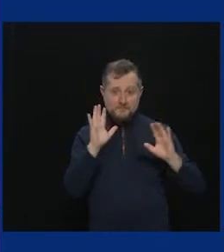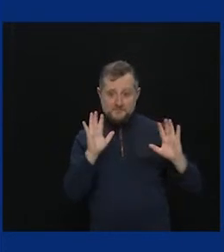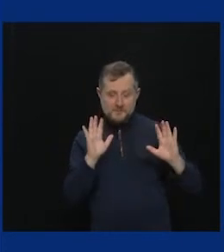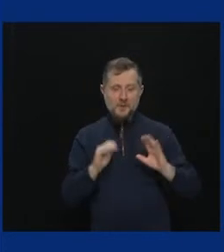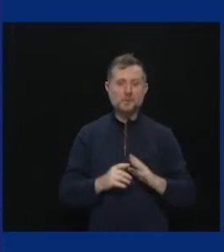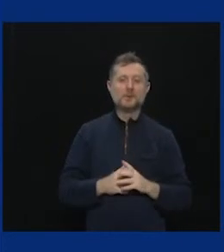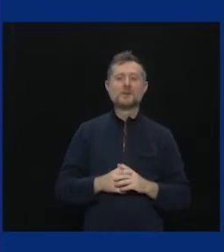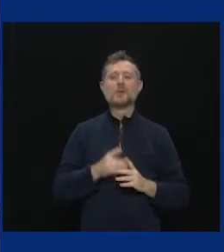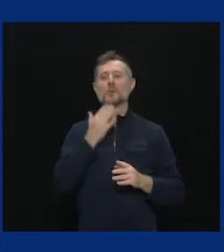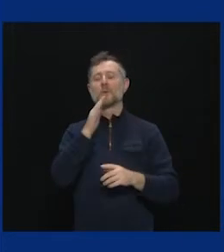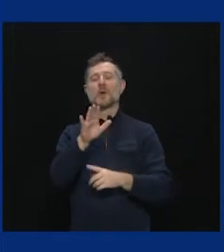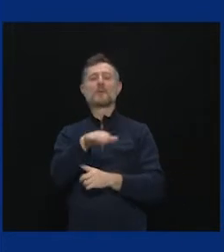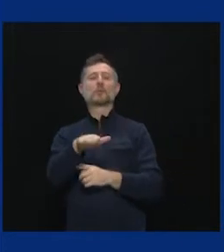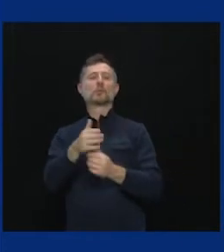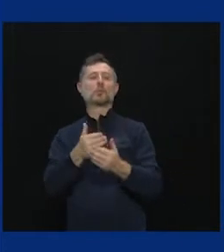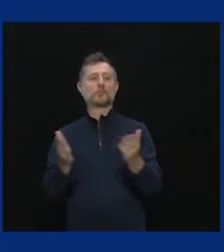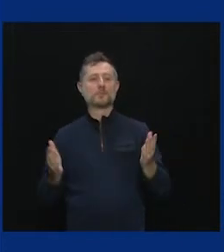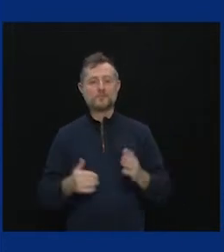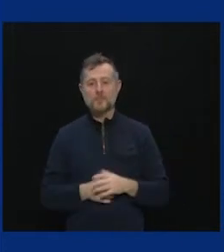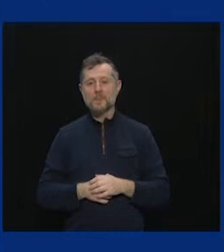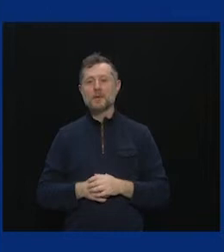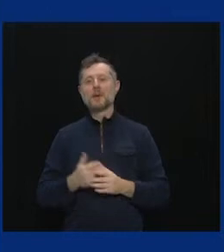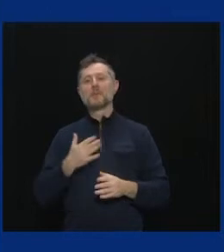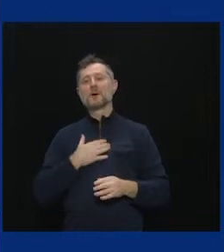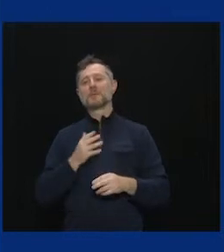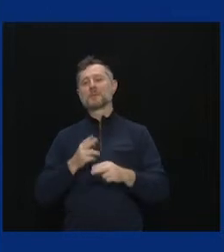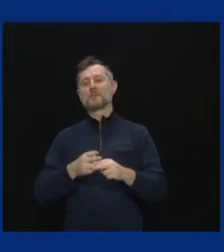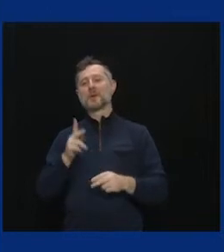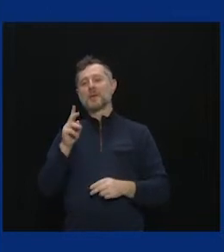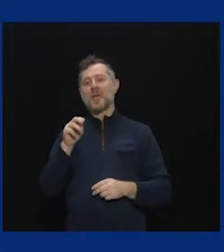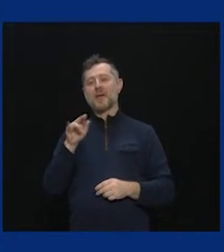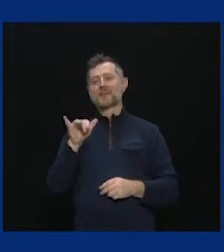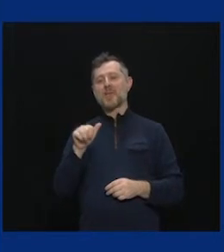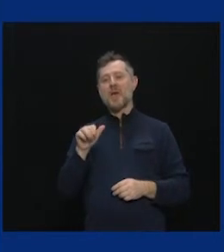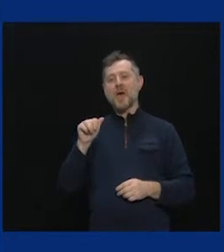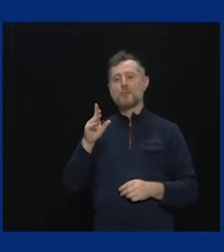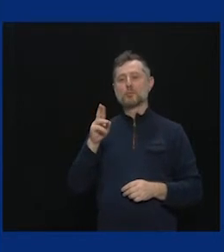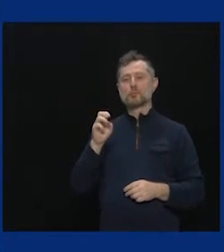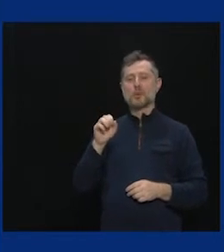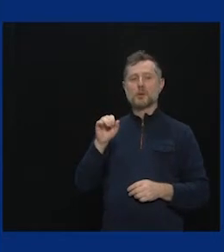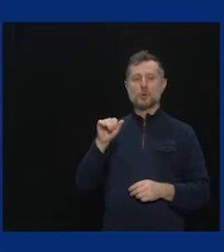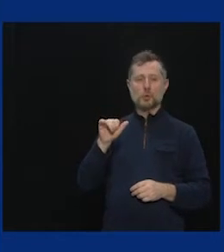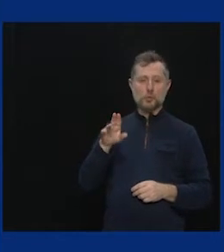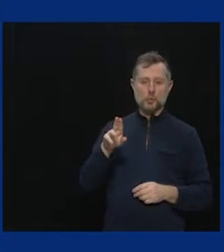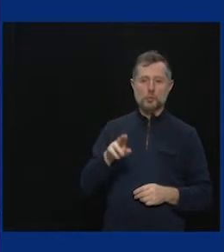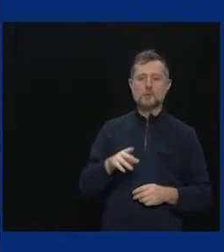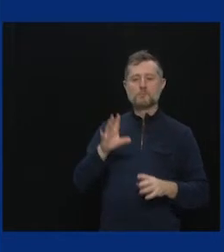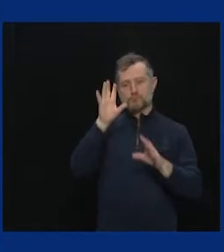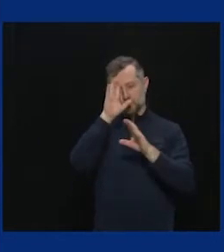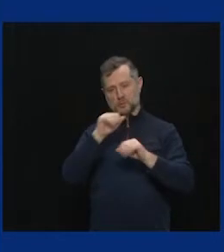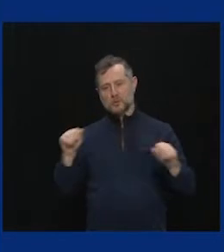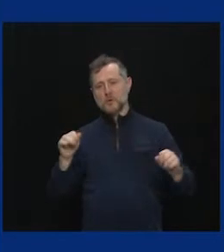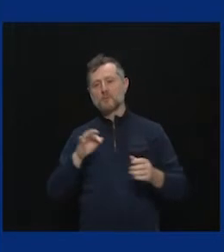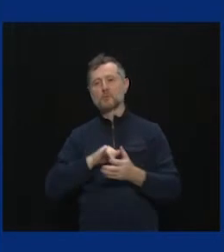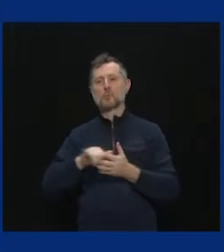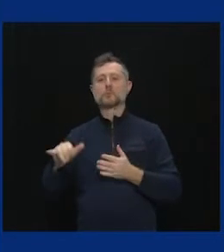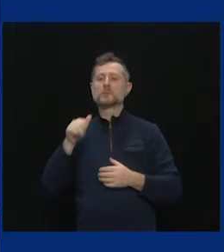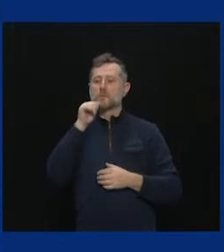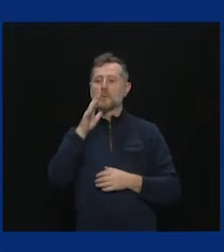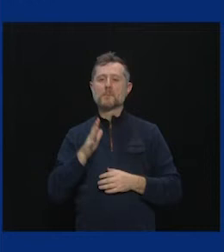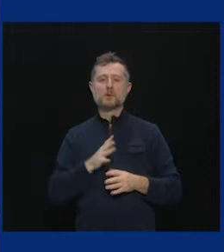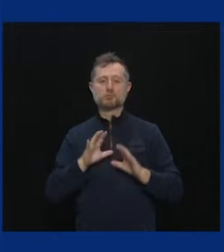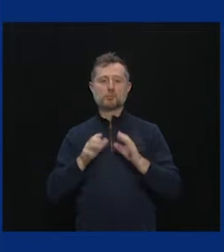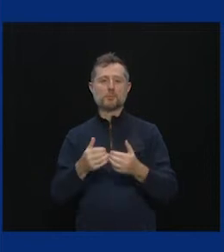everyone. My name is Kenya Abreu, President of the New York Women's Chamber of Commerce, and I want to thank Governor Kathy